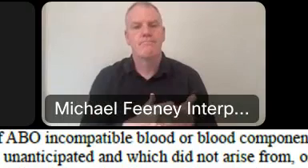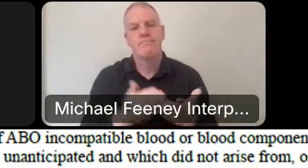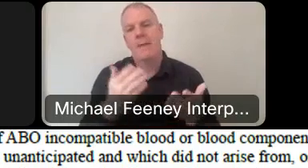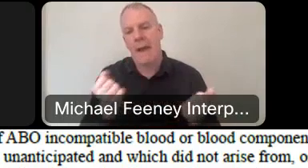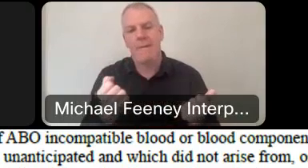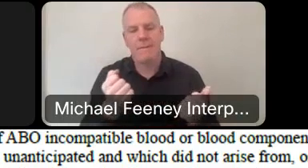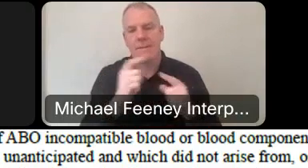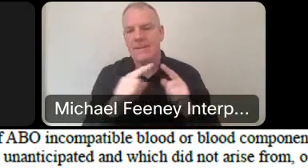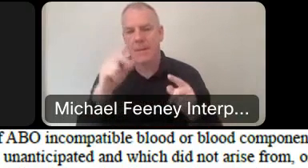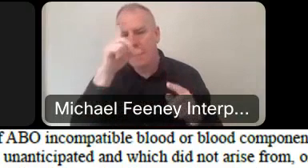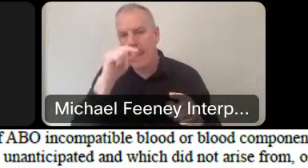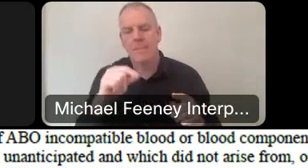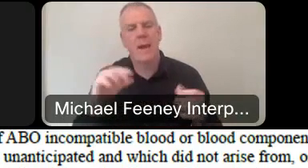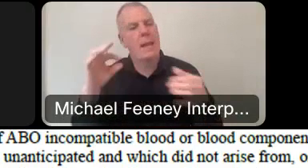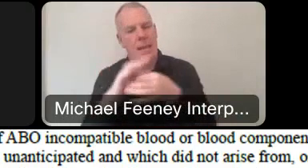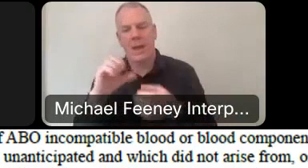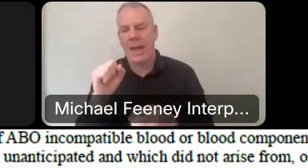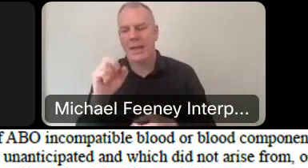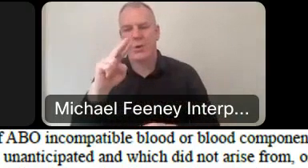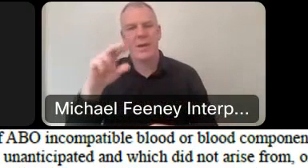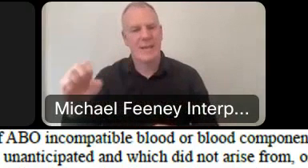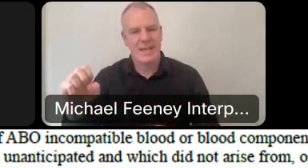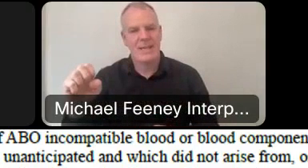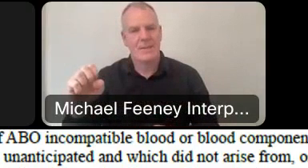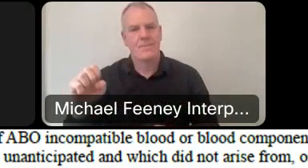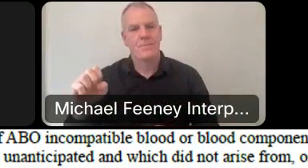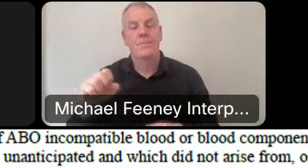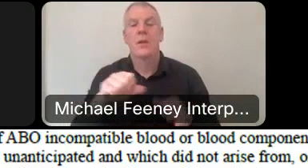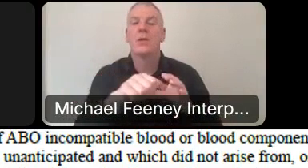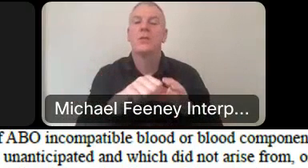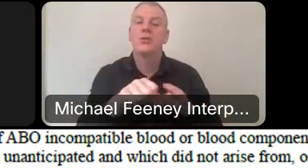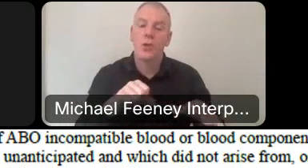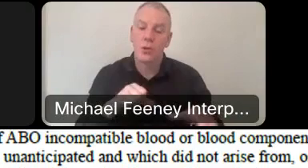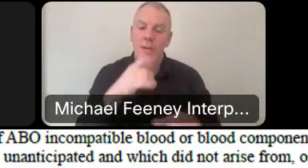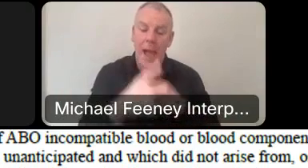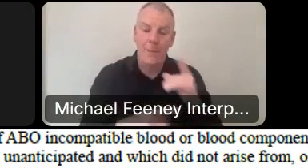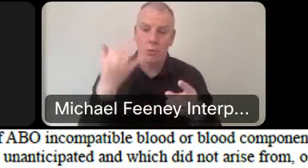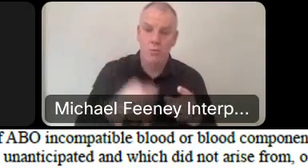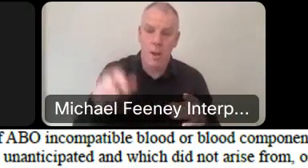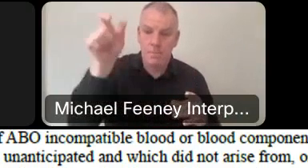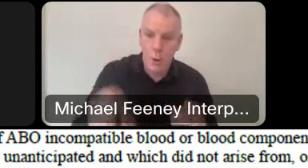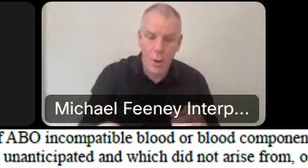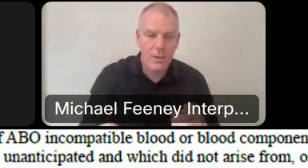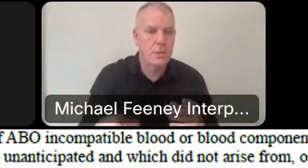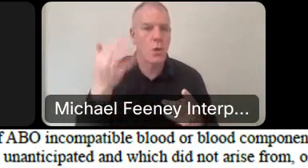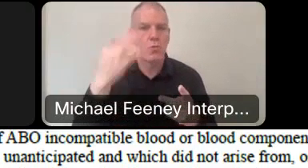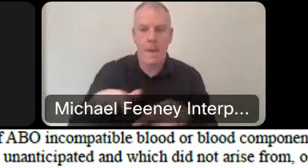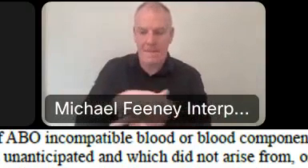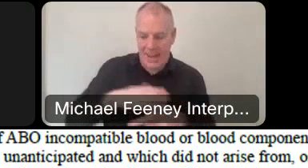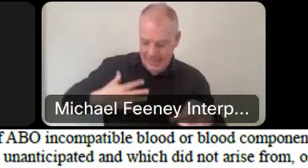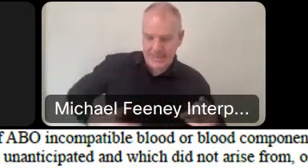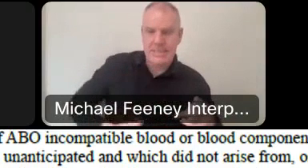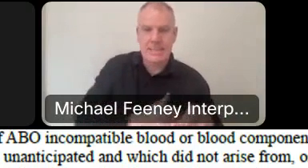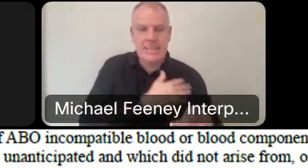aligned to some of the SREs that we have. So where there is surgery performed on the wrong patient, on the wrong site,